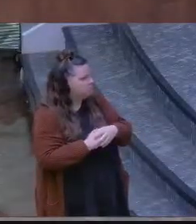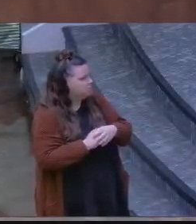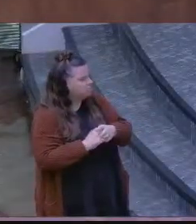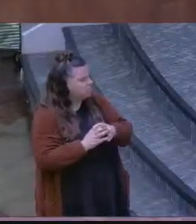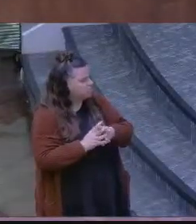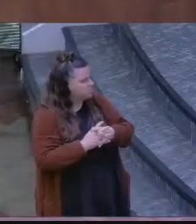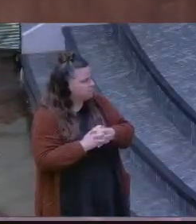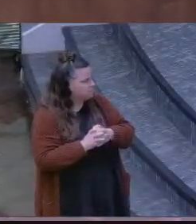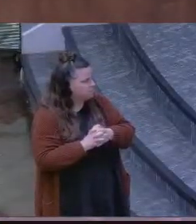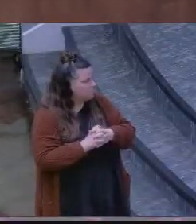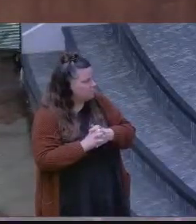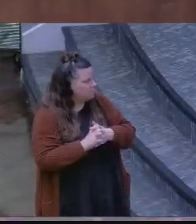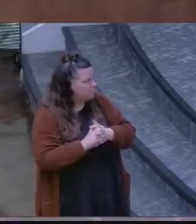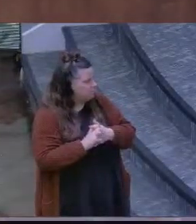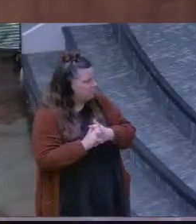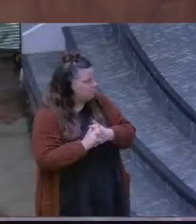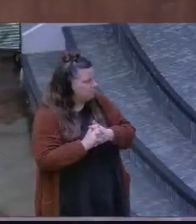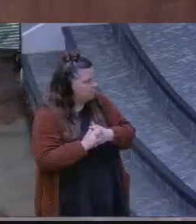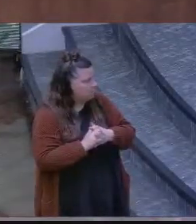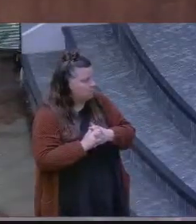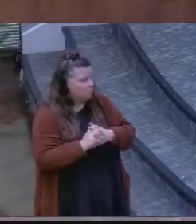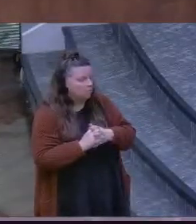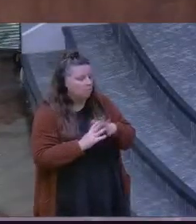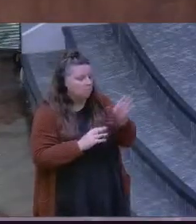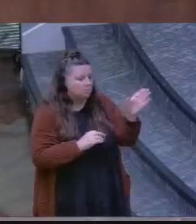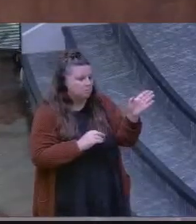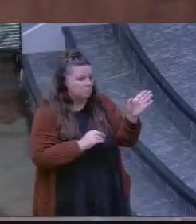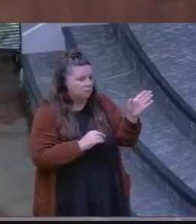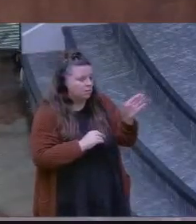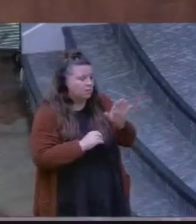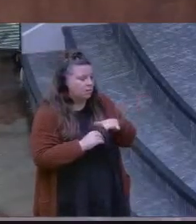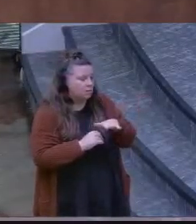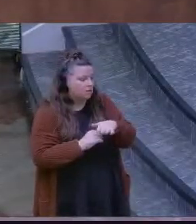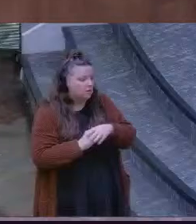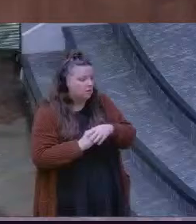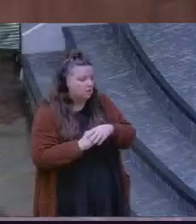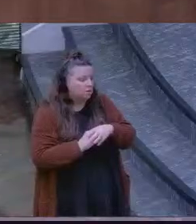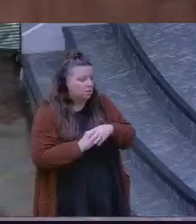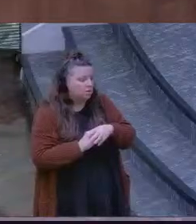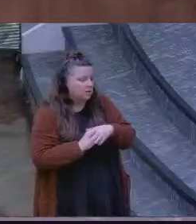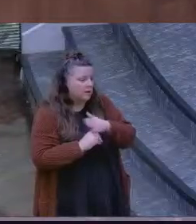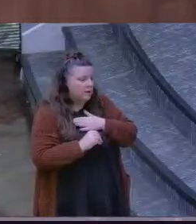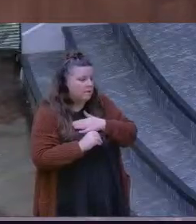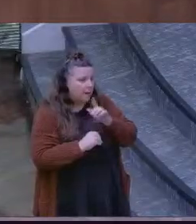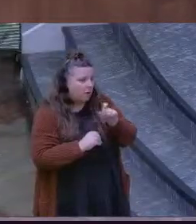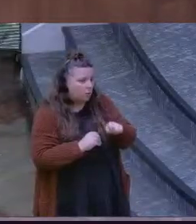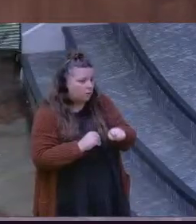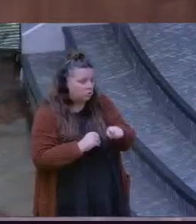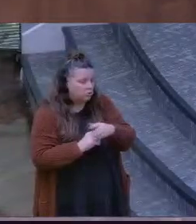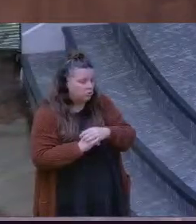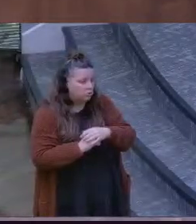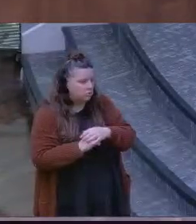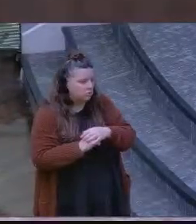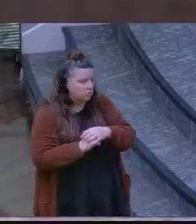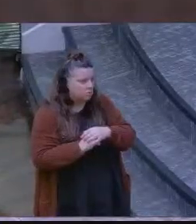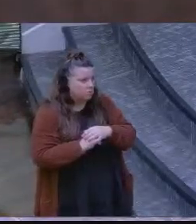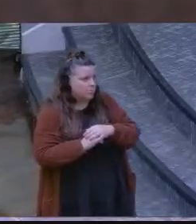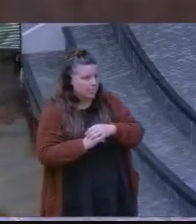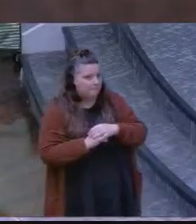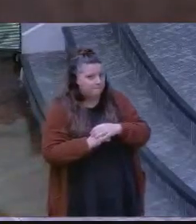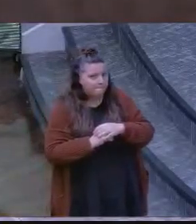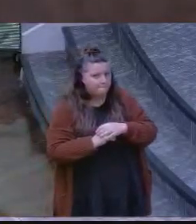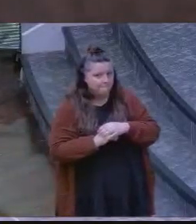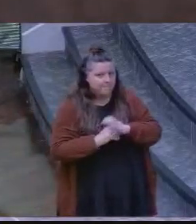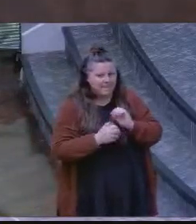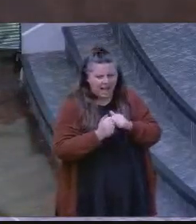Okay. Mr. Denson? Yeah, Mr. Rescue, I guess my question is how is the